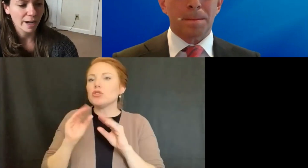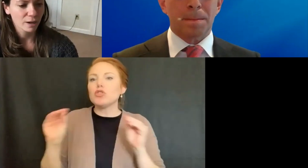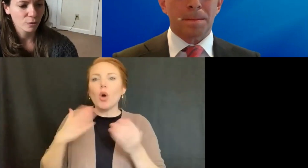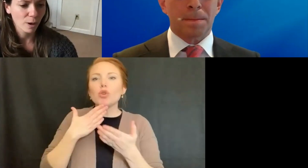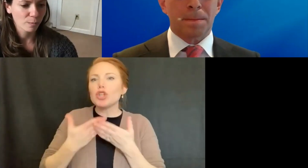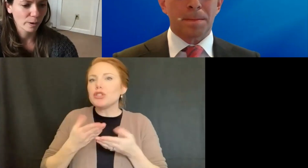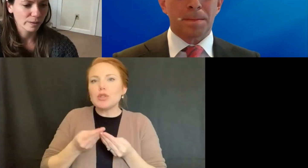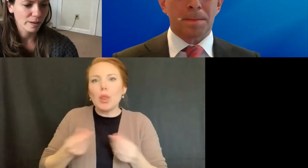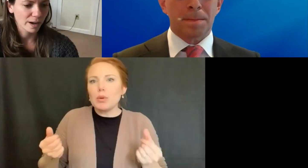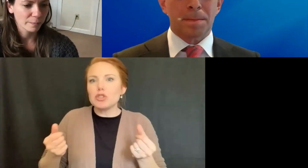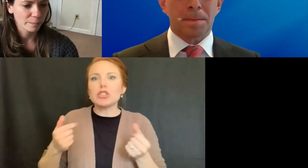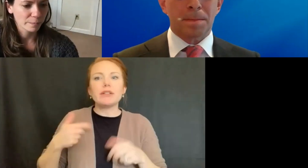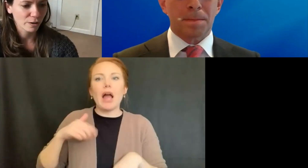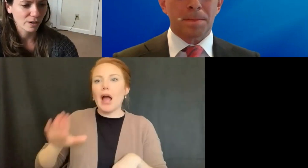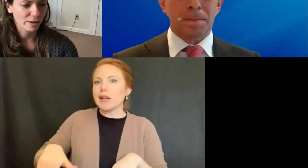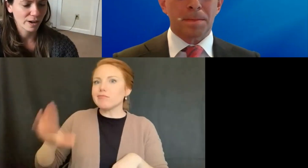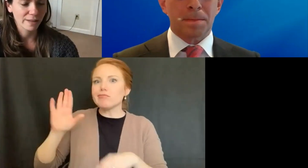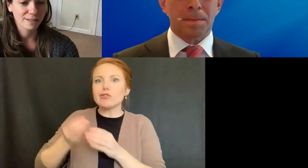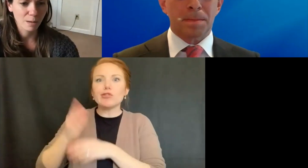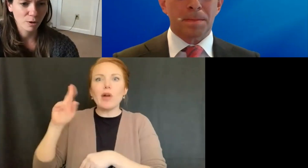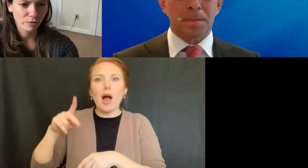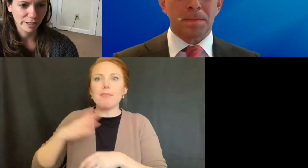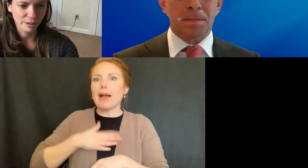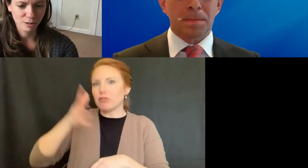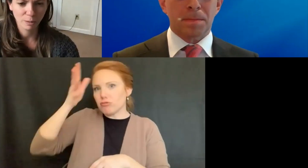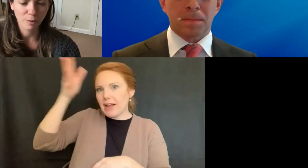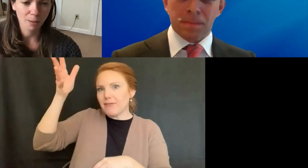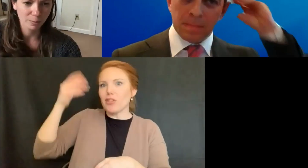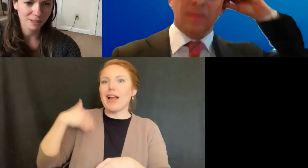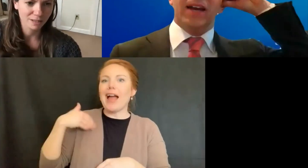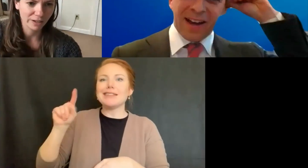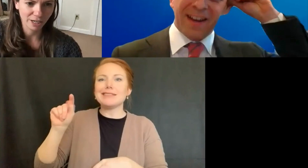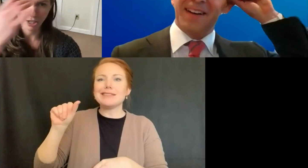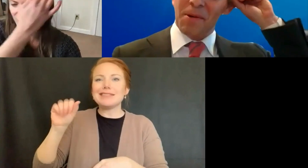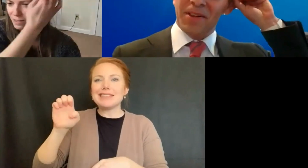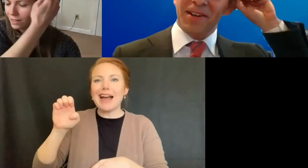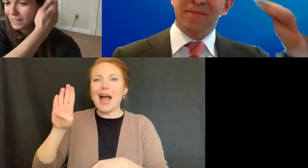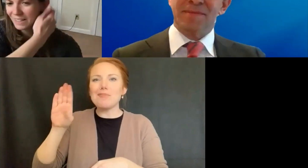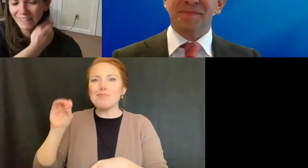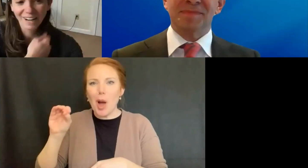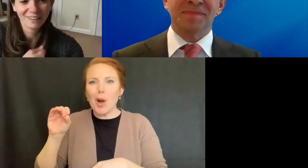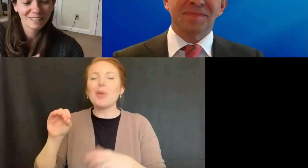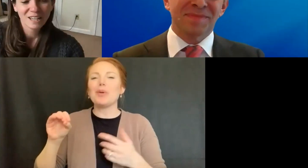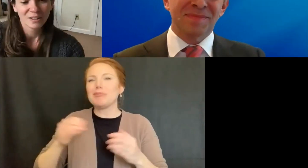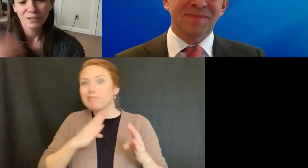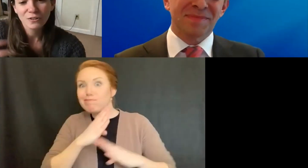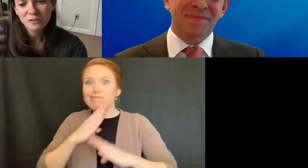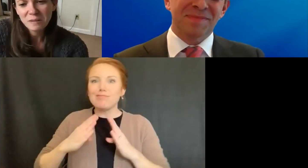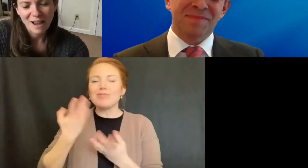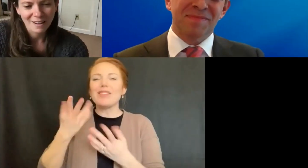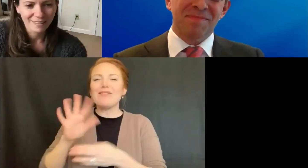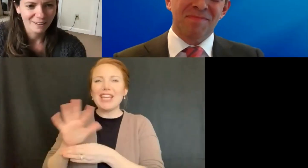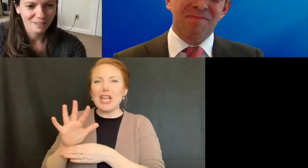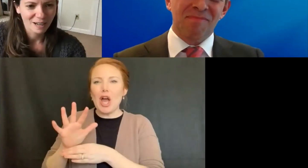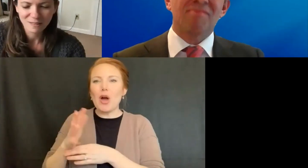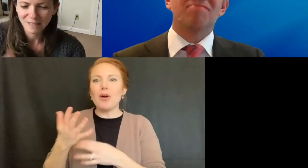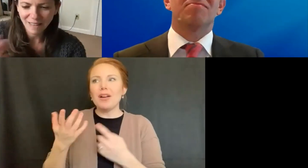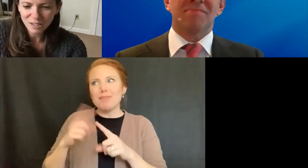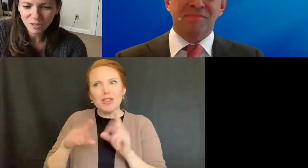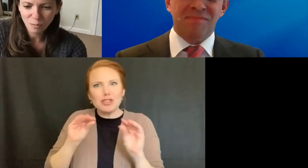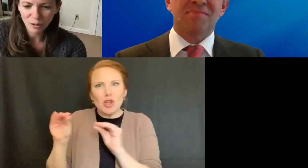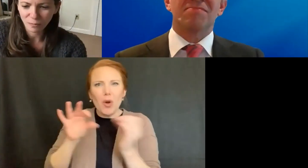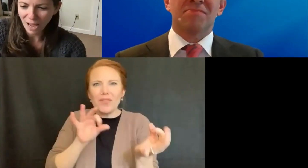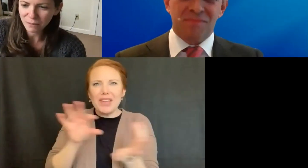Like I grew up with, my grandfather had the Tybo videos. We'd pop them into the VHS. Yeah, remember that. There's no feedback though. And I